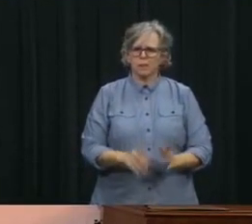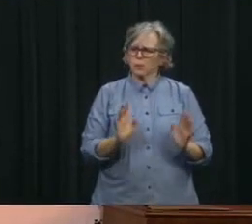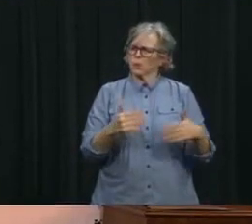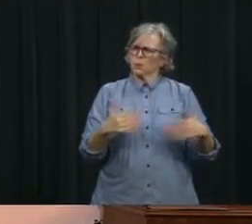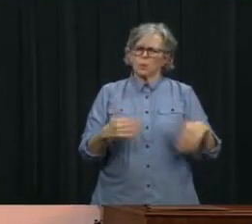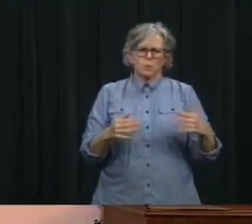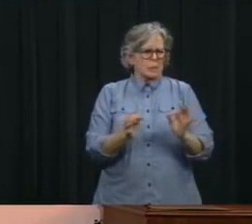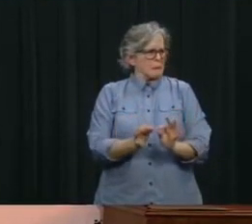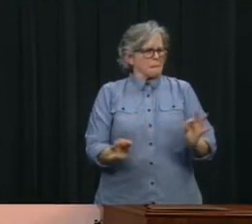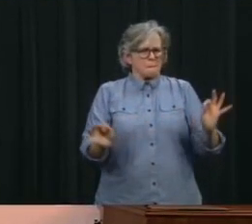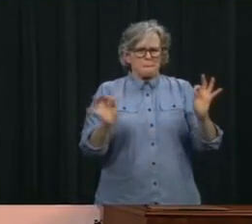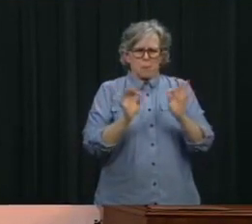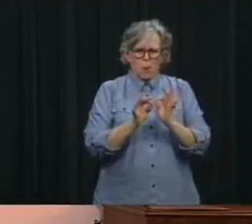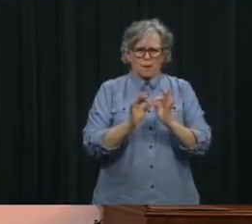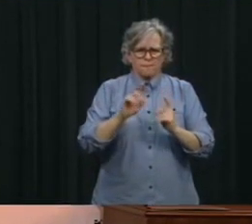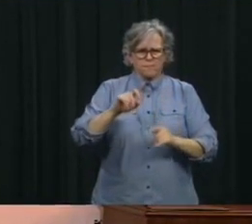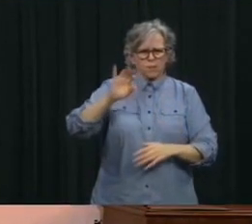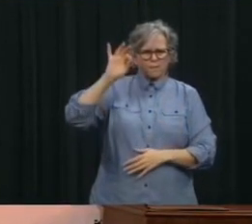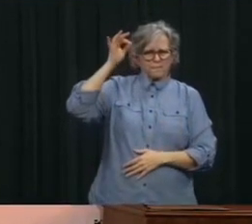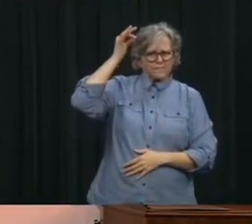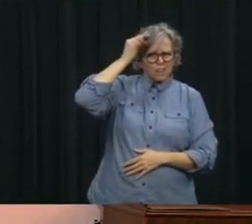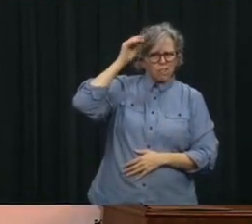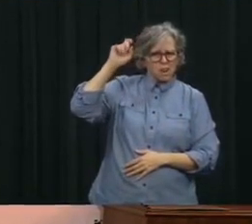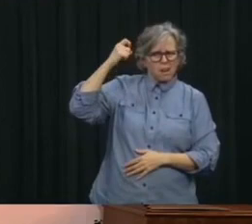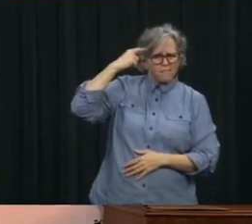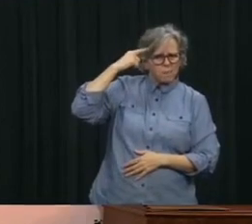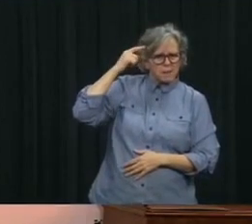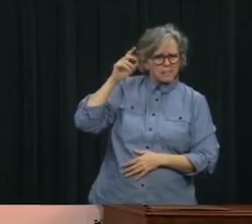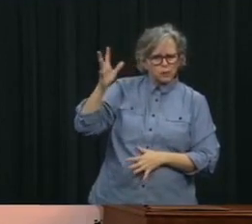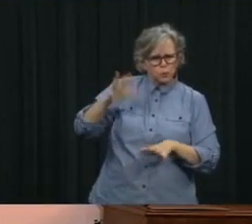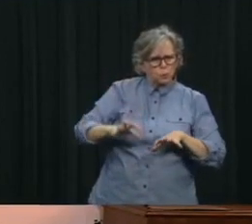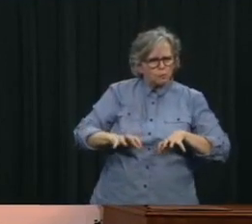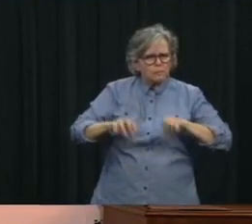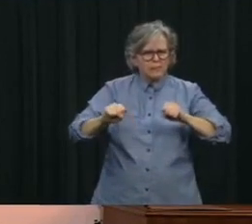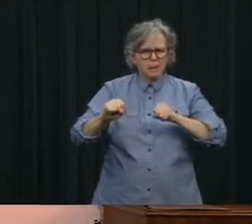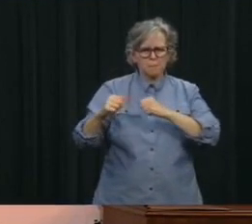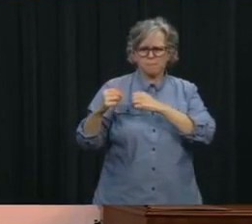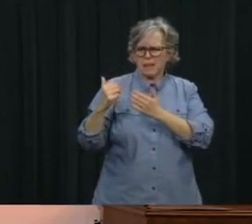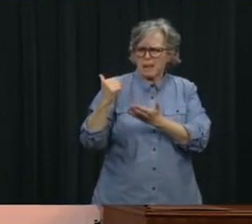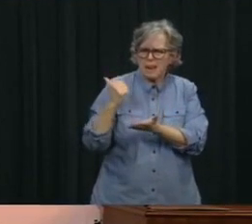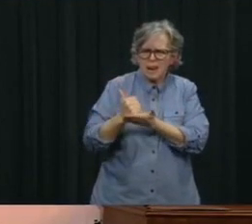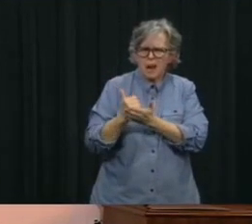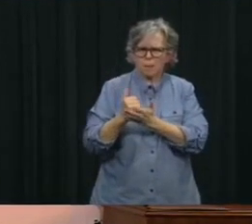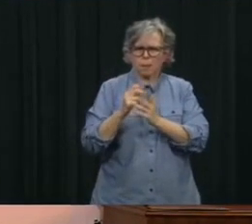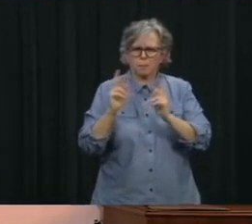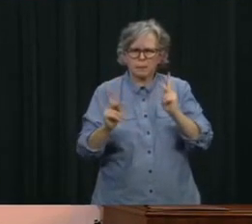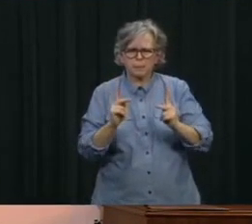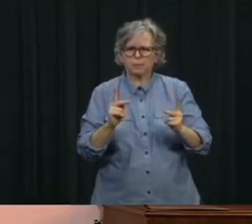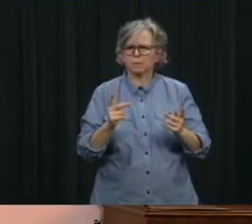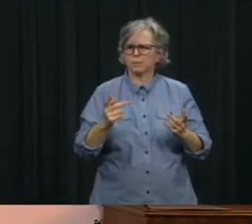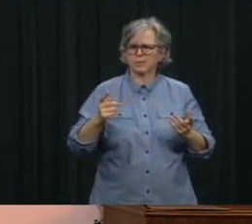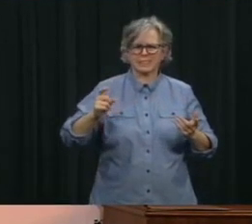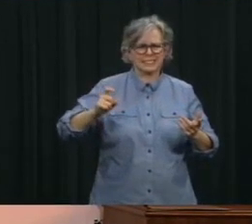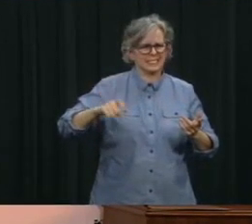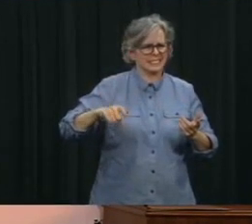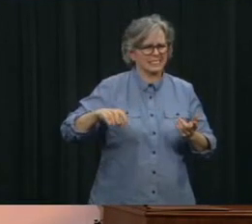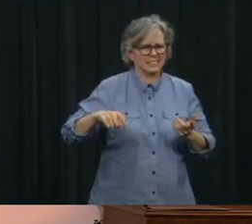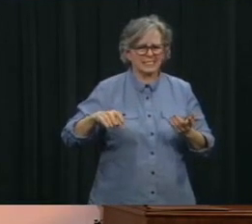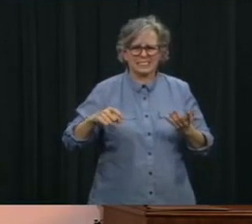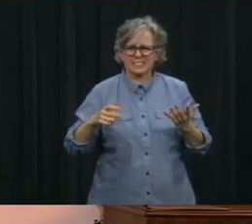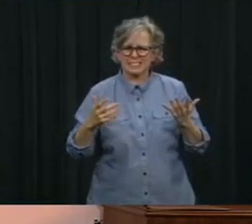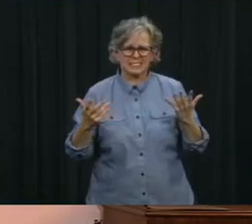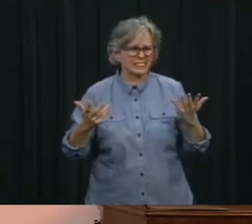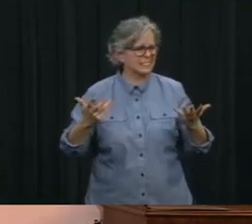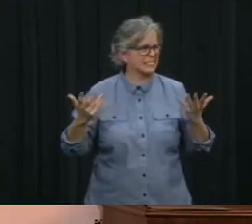government step in and help us serve these people who are displaced by the circumstances that we confront in